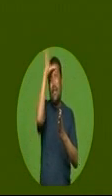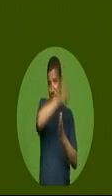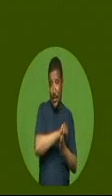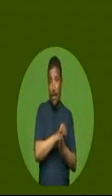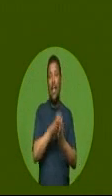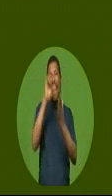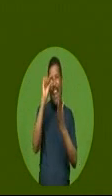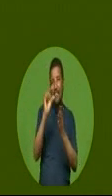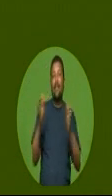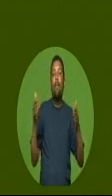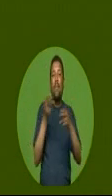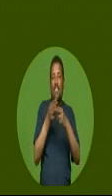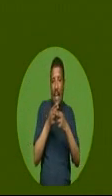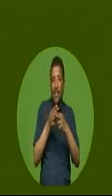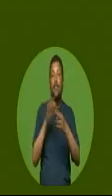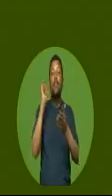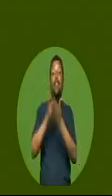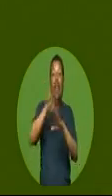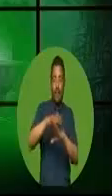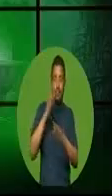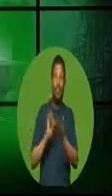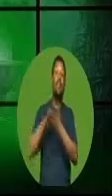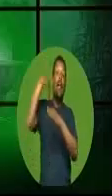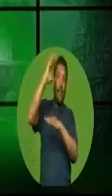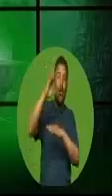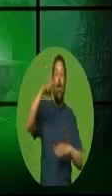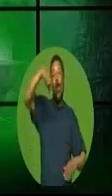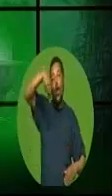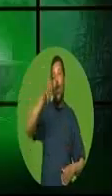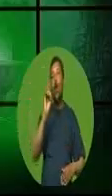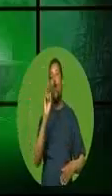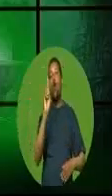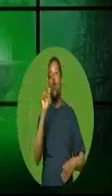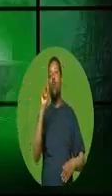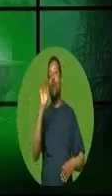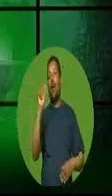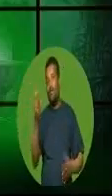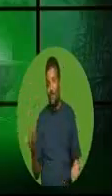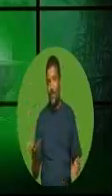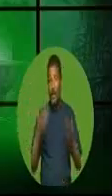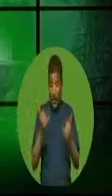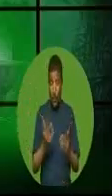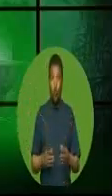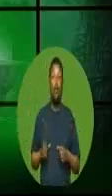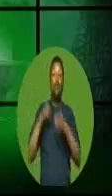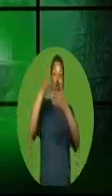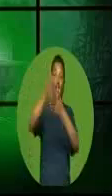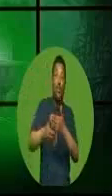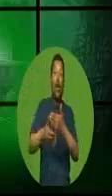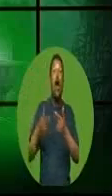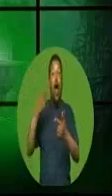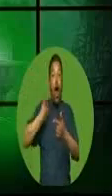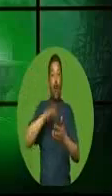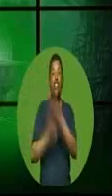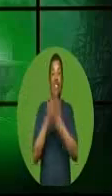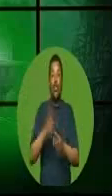and less precise than a quota. Well, students, let's now proceed to our discussion on modes